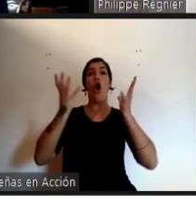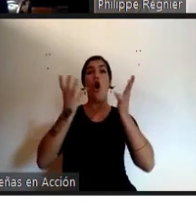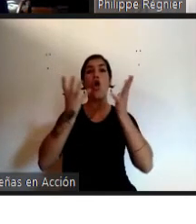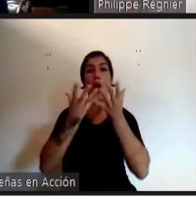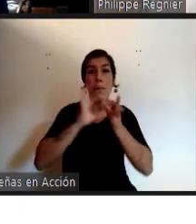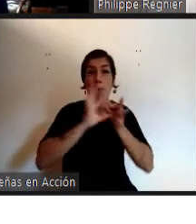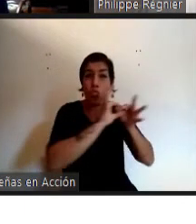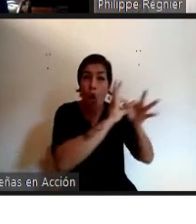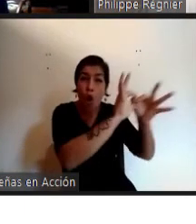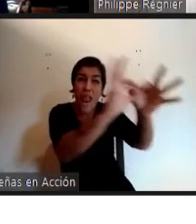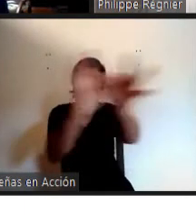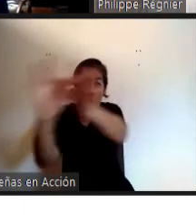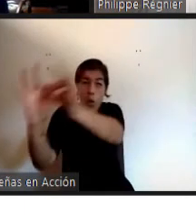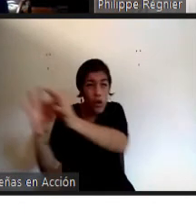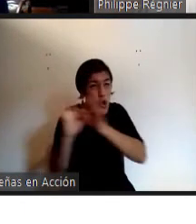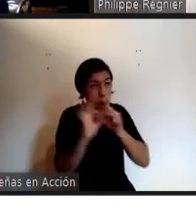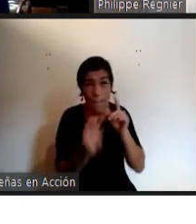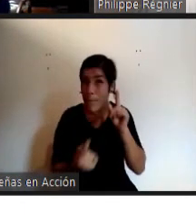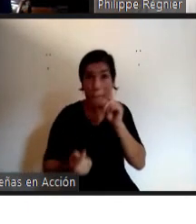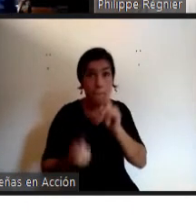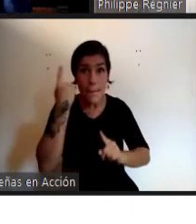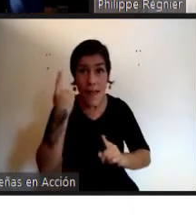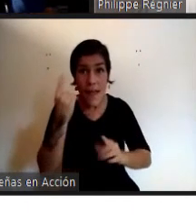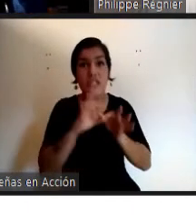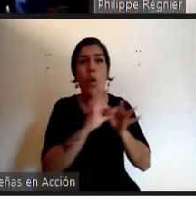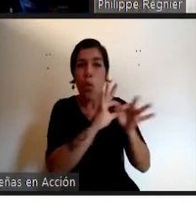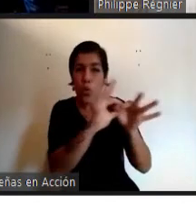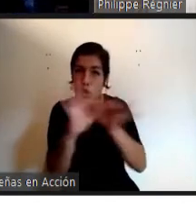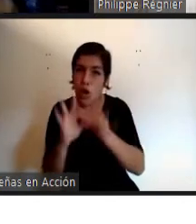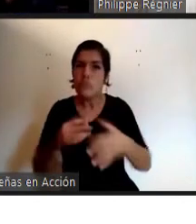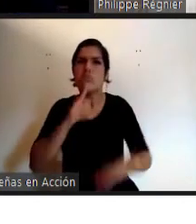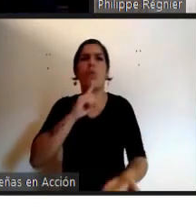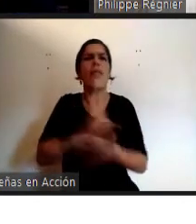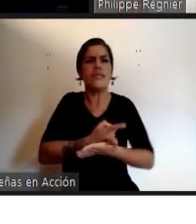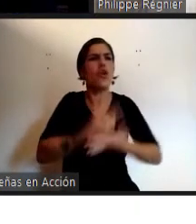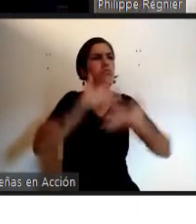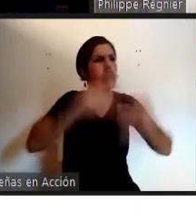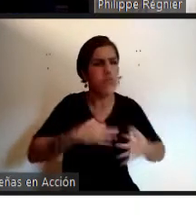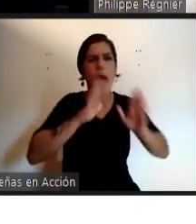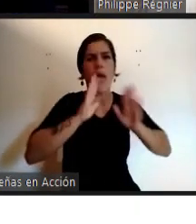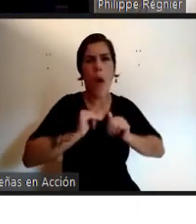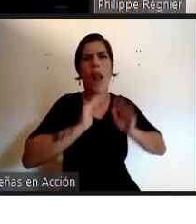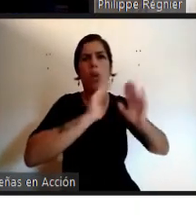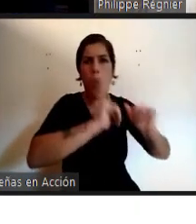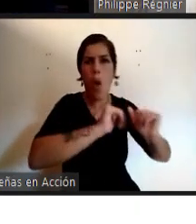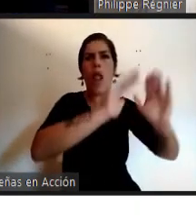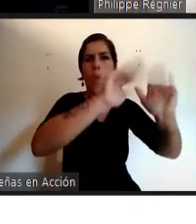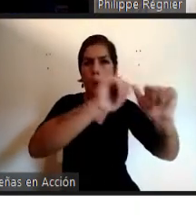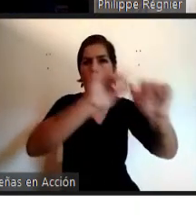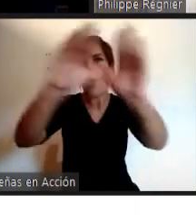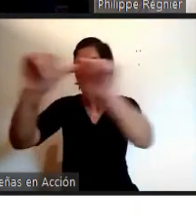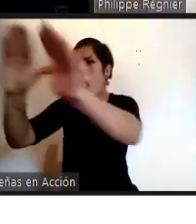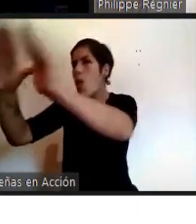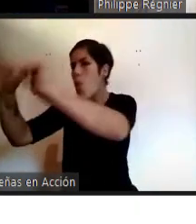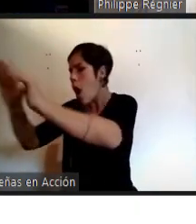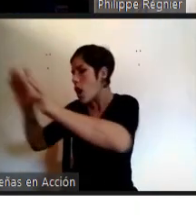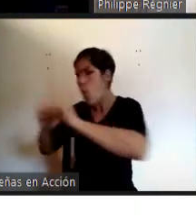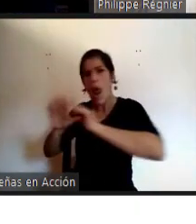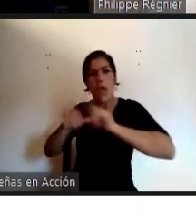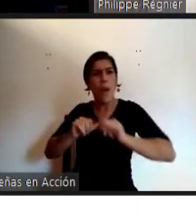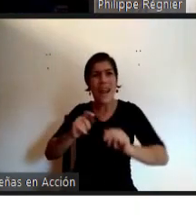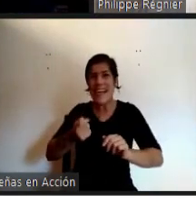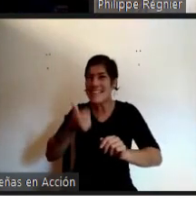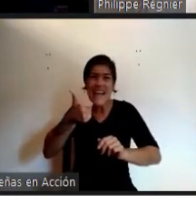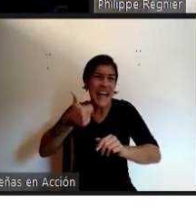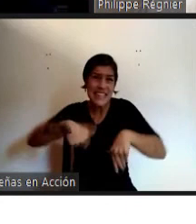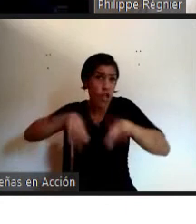this quarantine is all about. It is the first decision. It's one decision that was